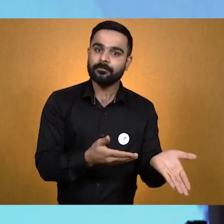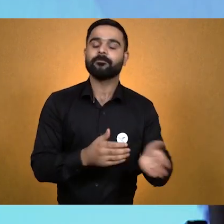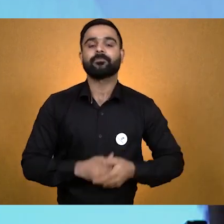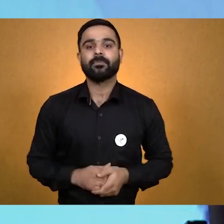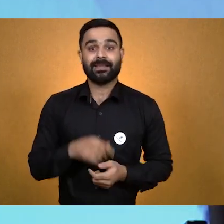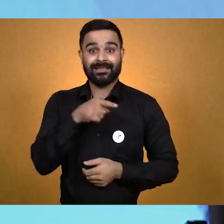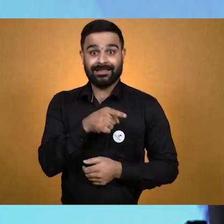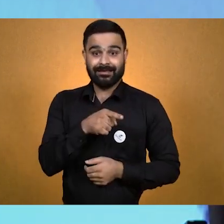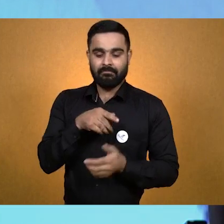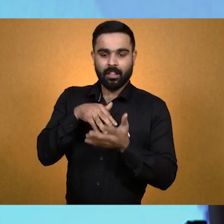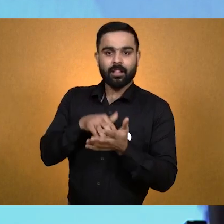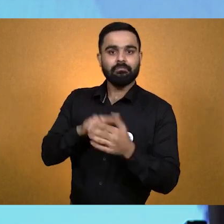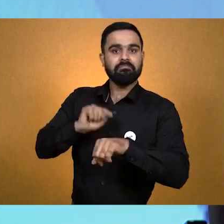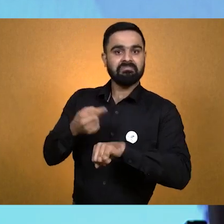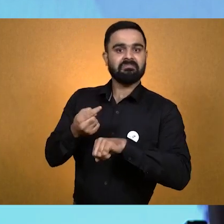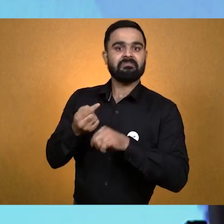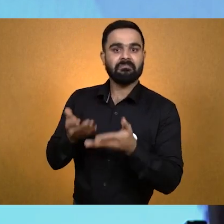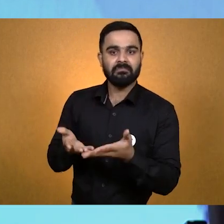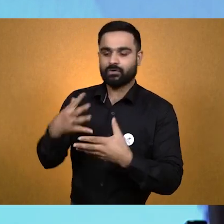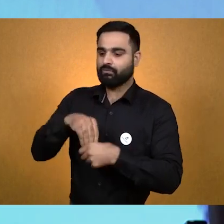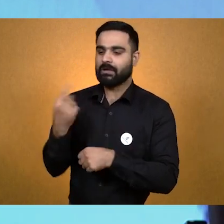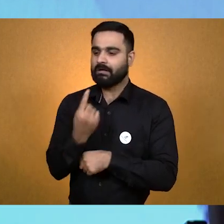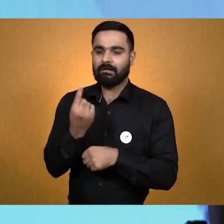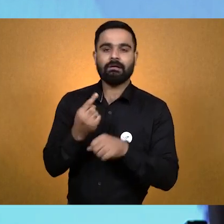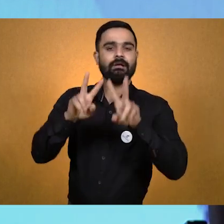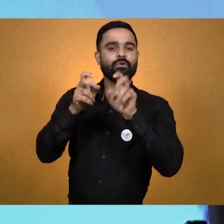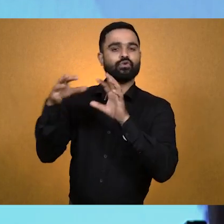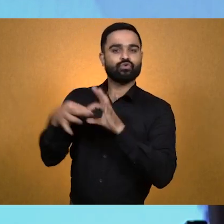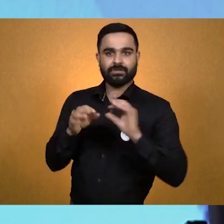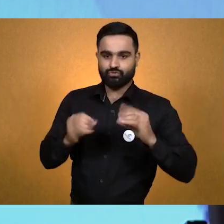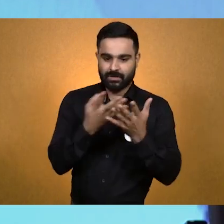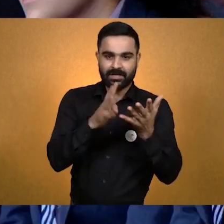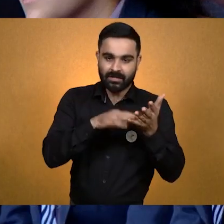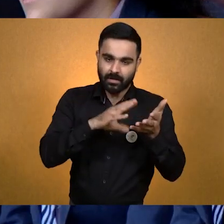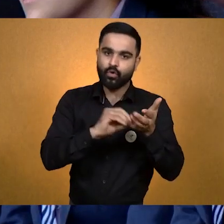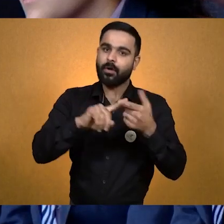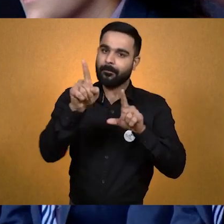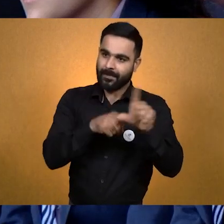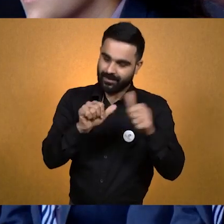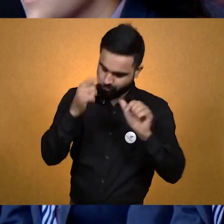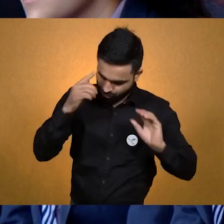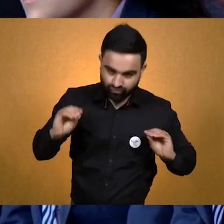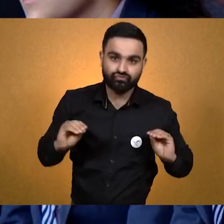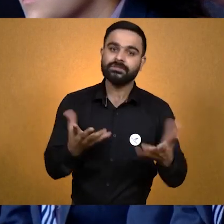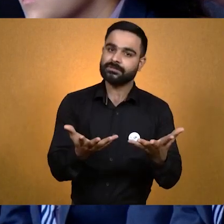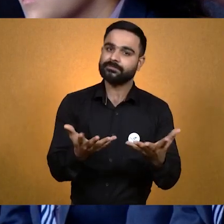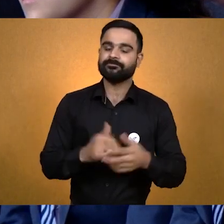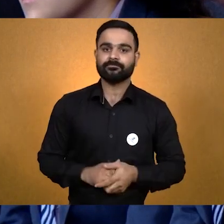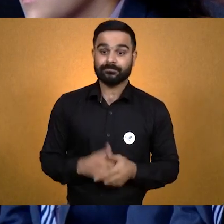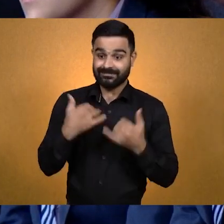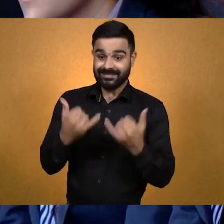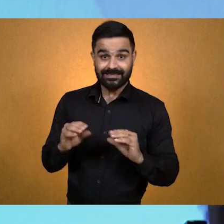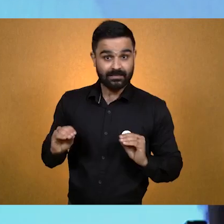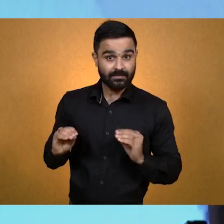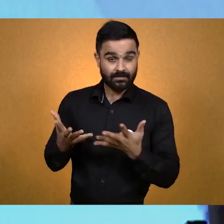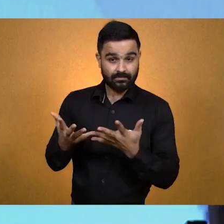And that lack of opportunities essentially was the single point agenda for us to start Umoya. And now we started